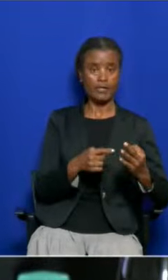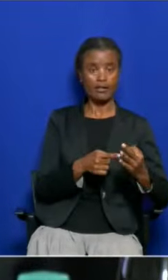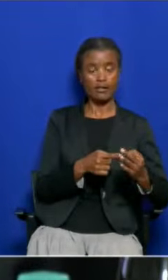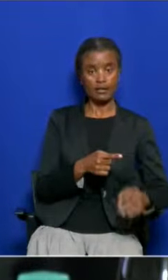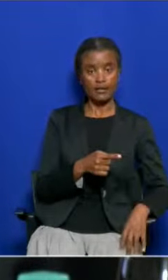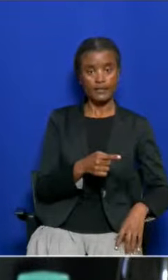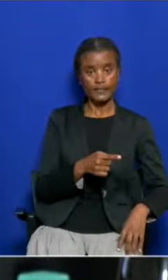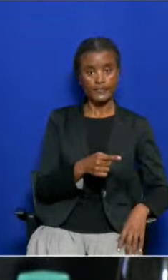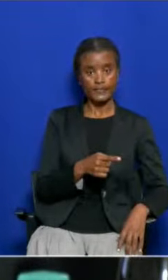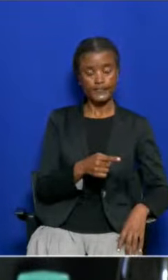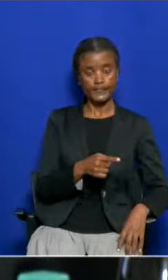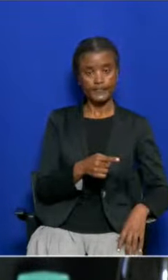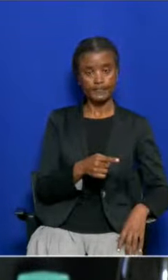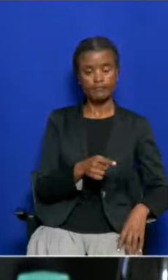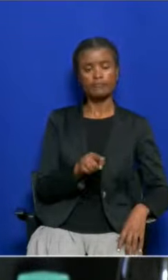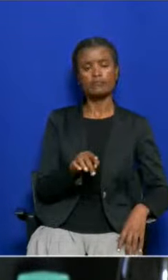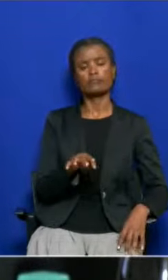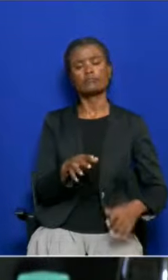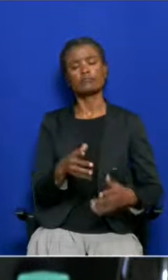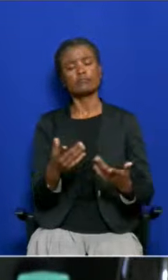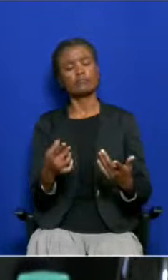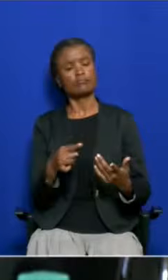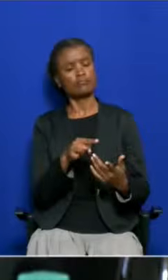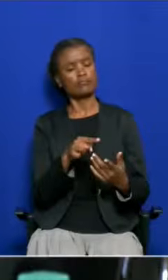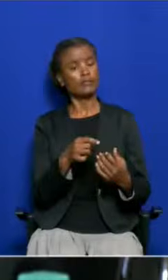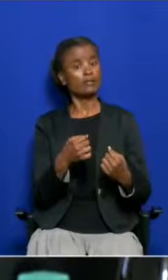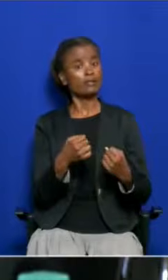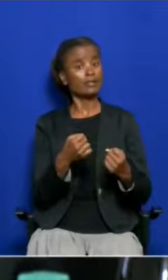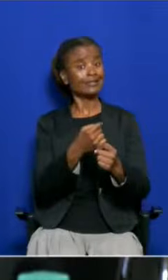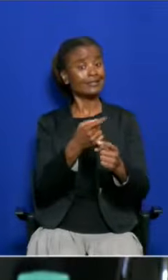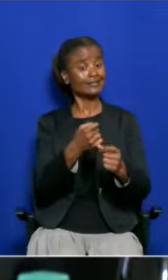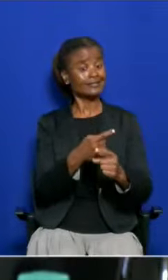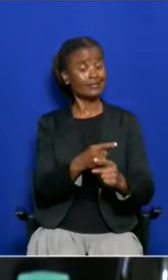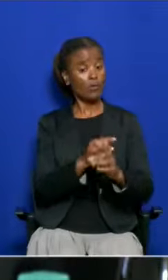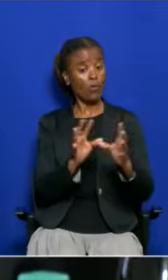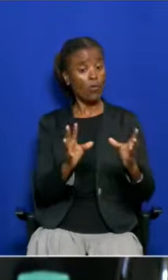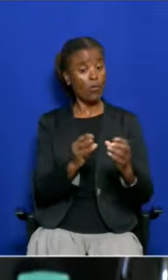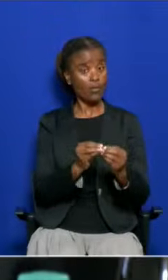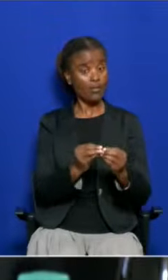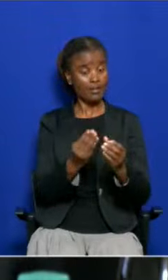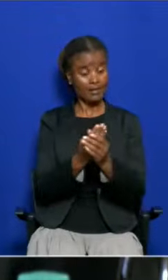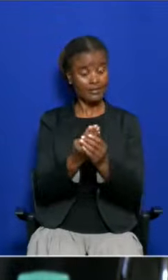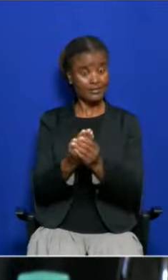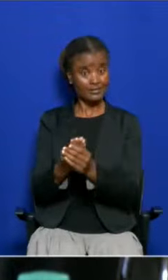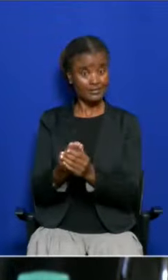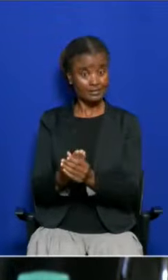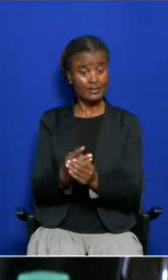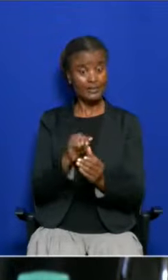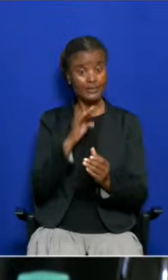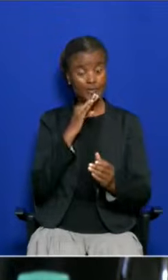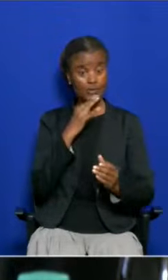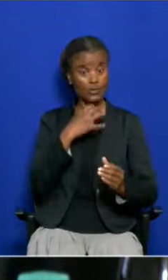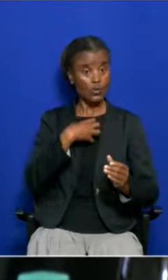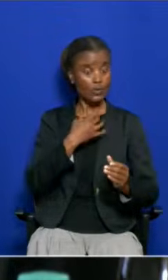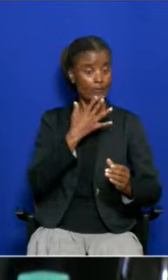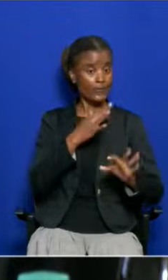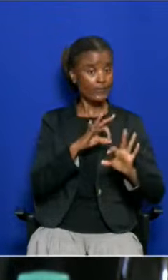So all of the vehicles involved in these cases belonged to the Msibi family, and